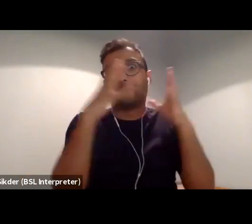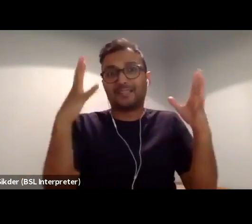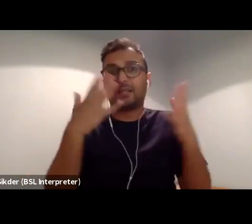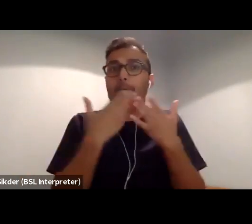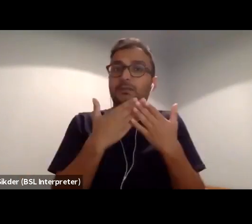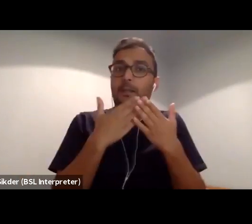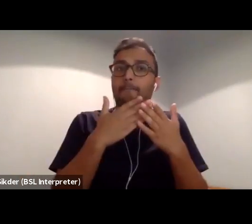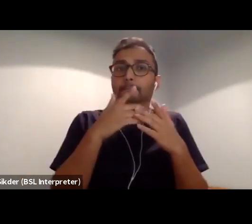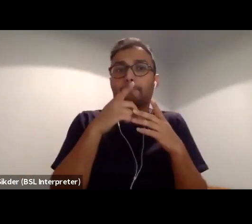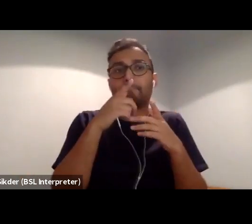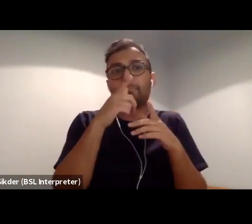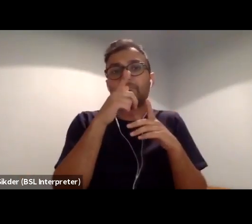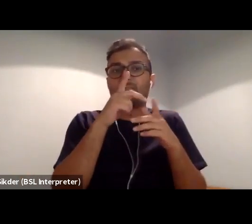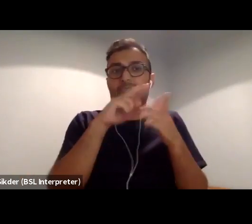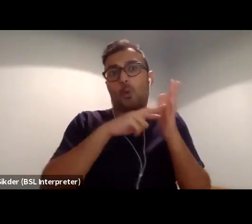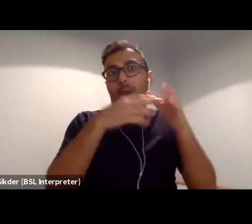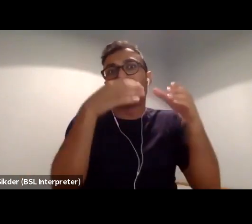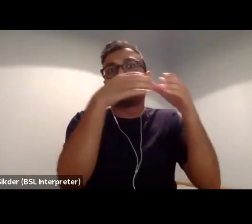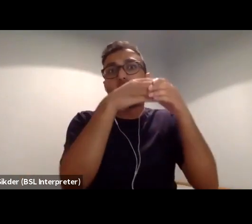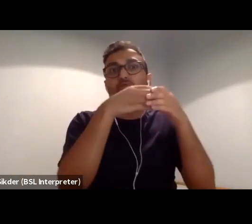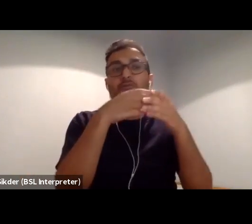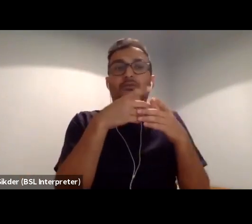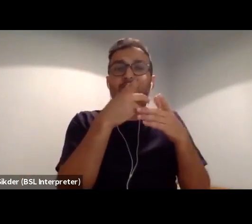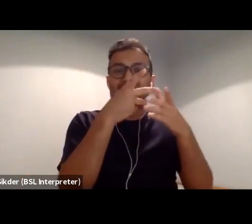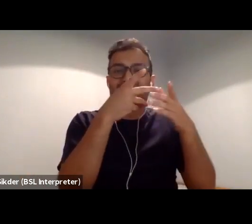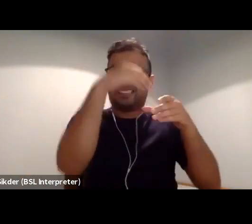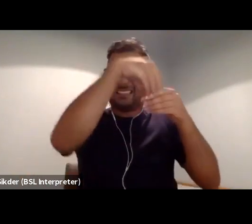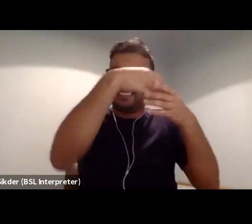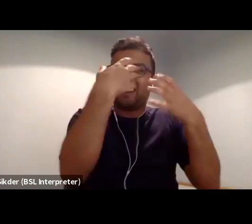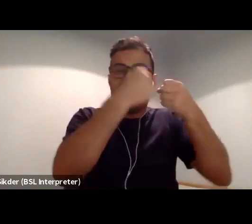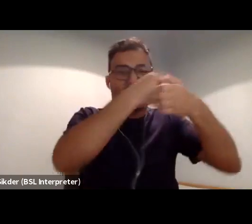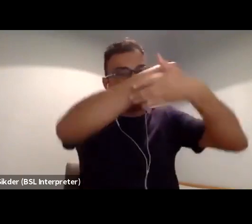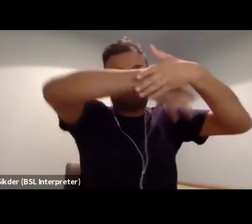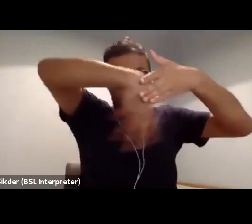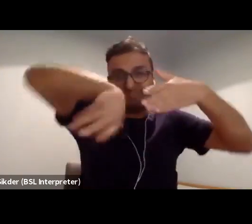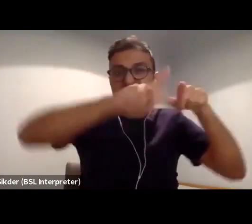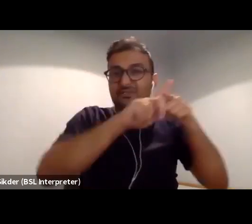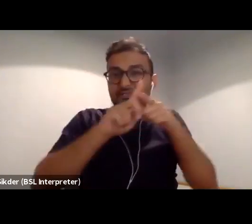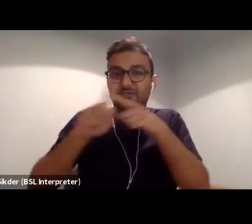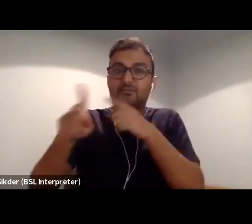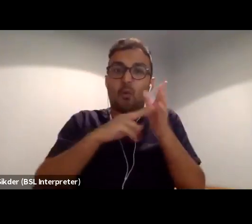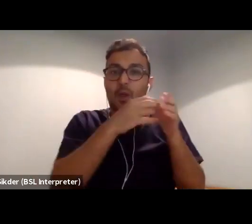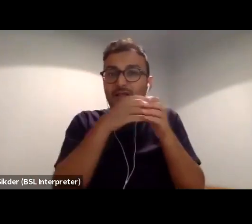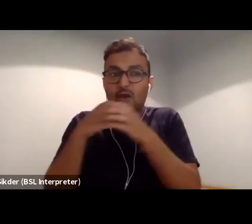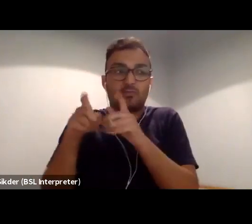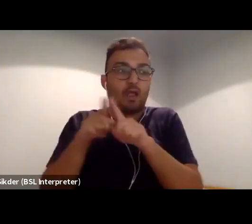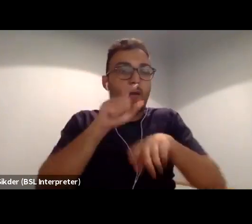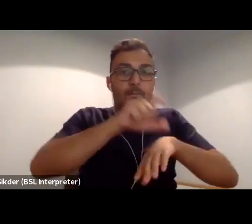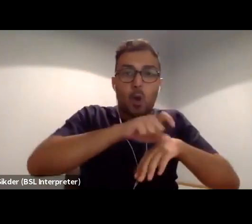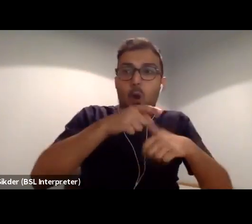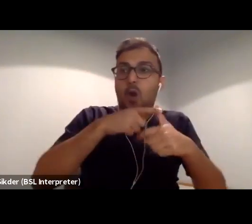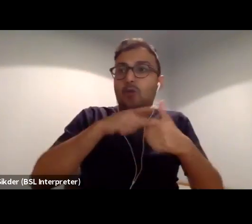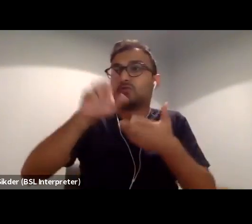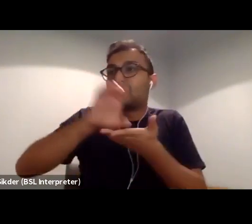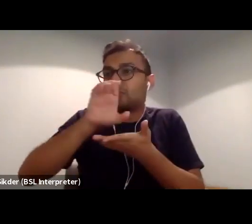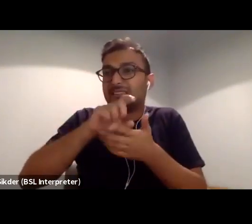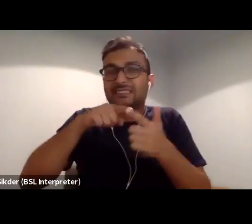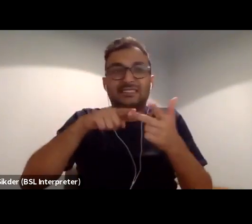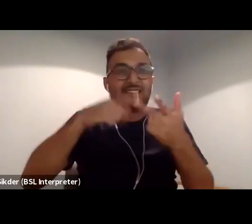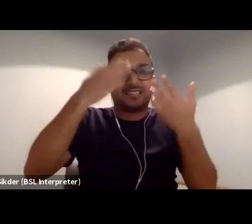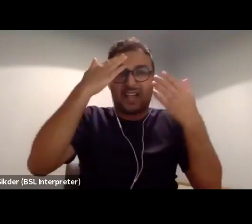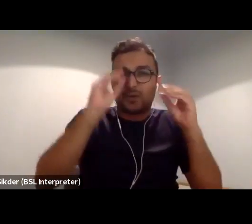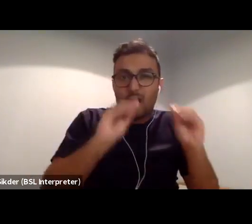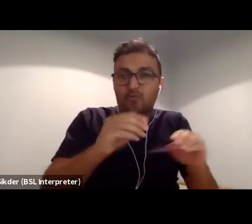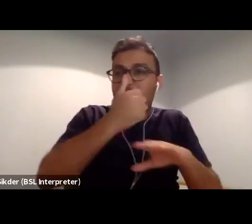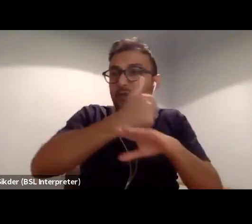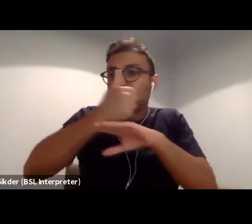over 500 affiliate organisations, which include mosques, charities, educational institutions, women's organisations